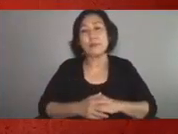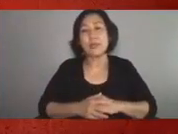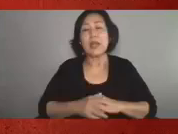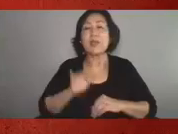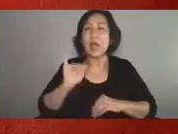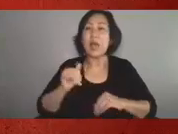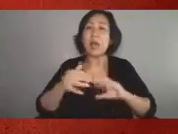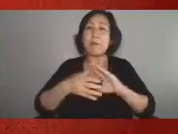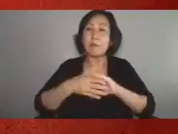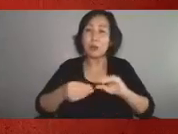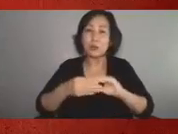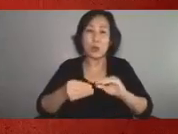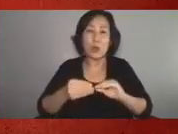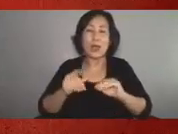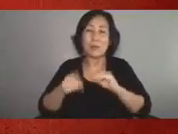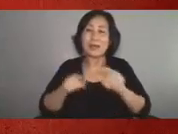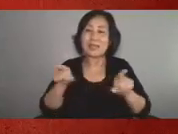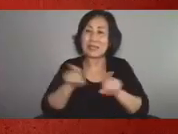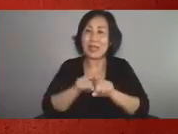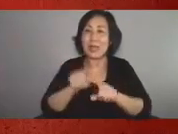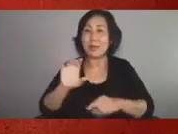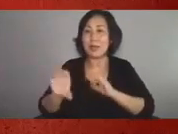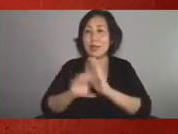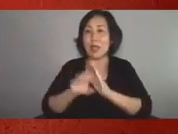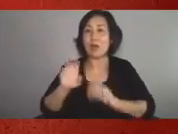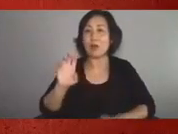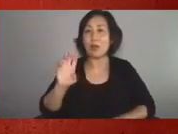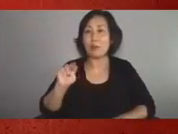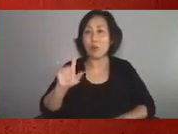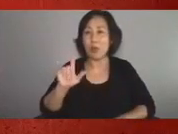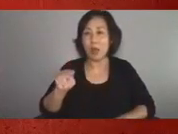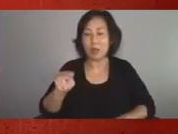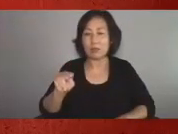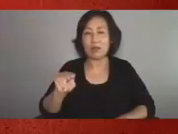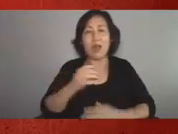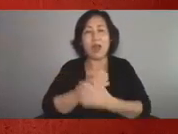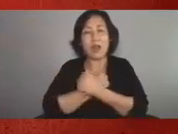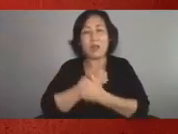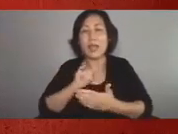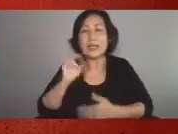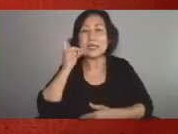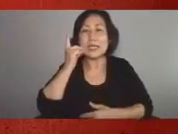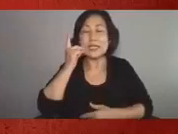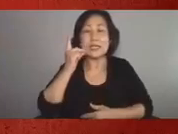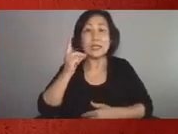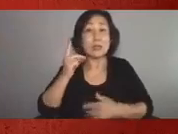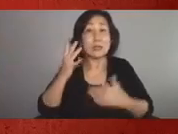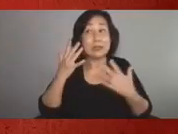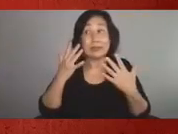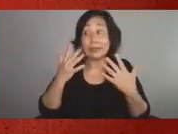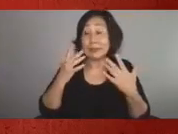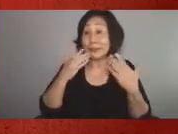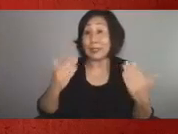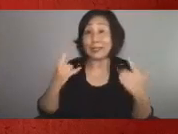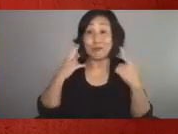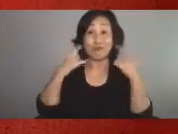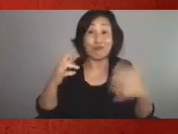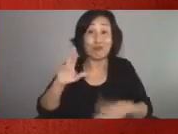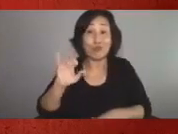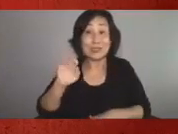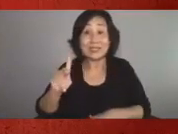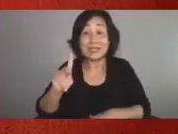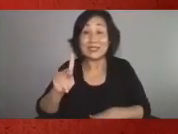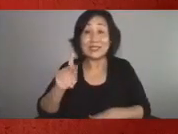being, you know, a story about the same character. True. And I love that Disney took that